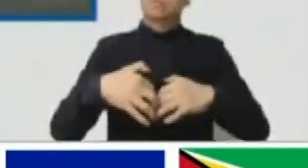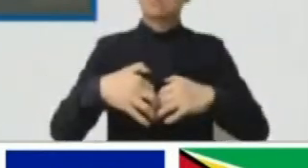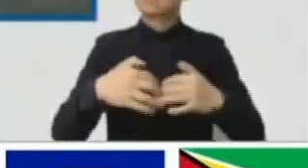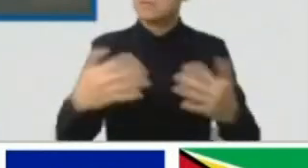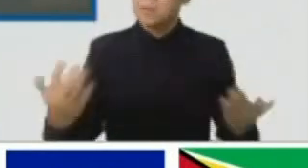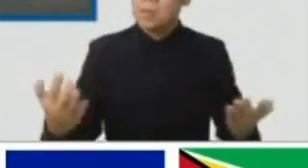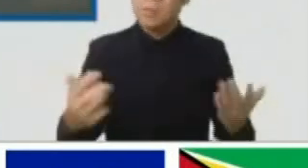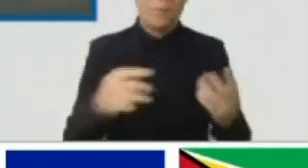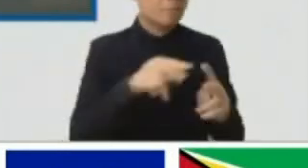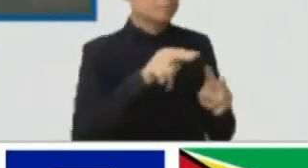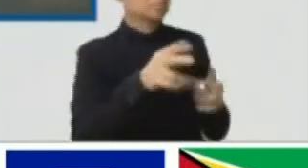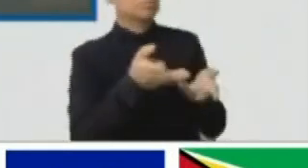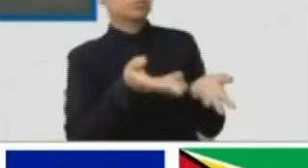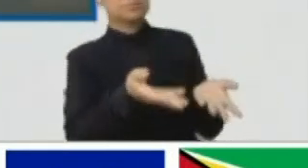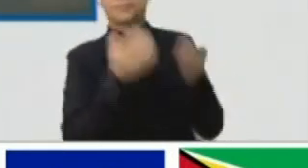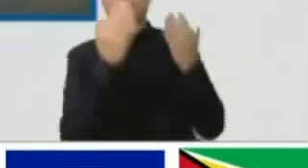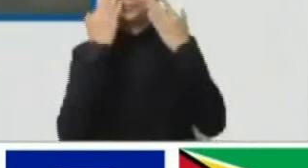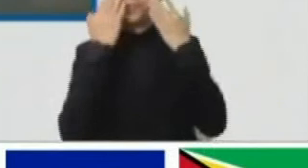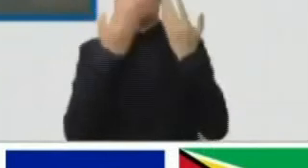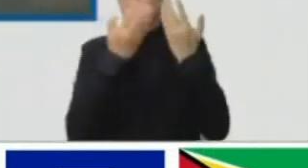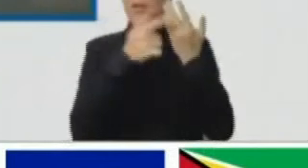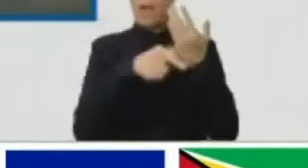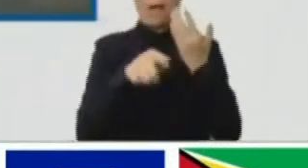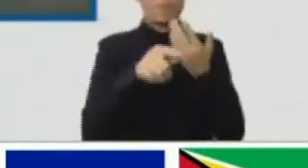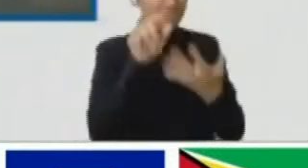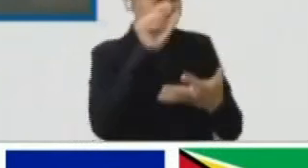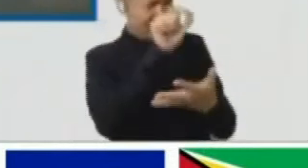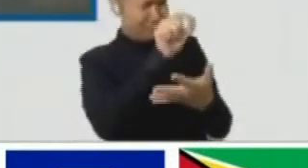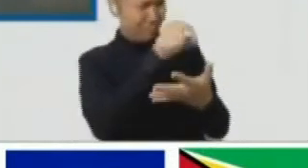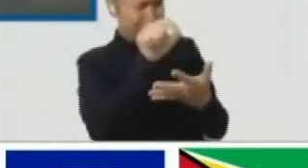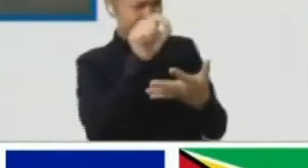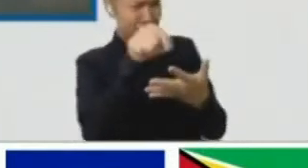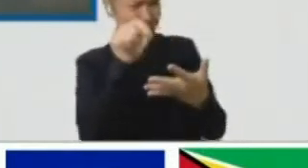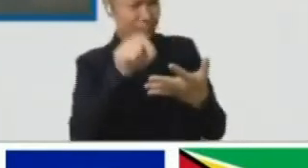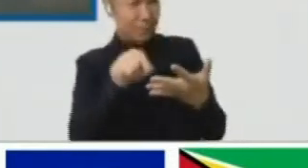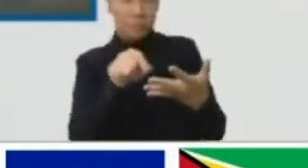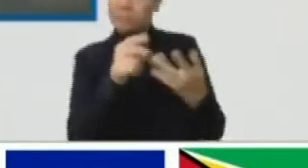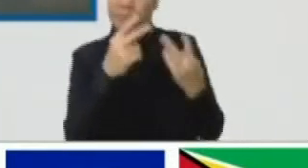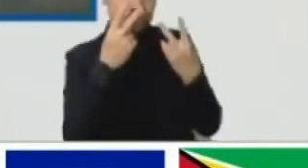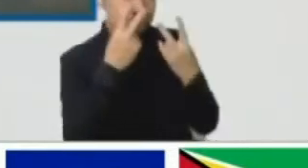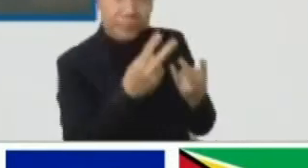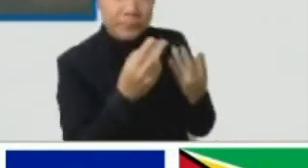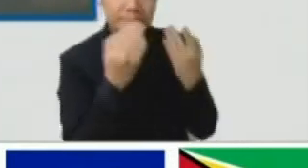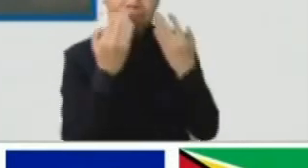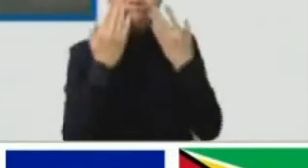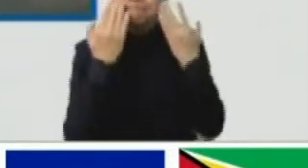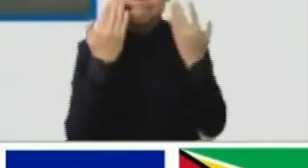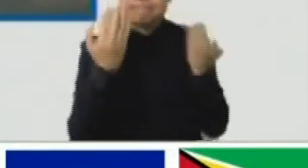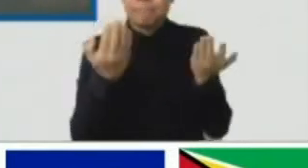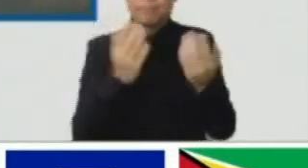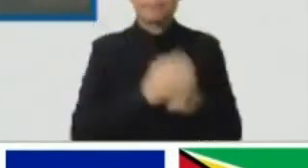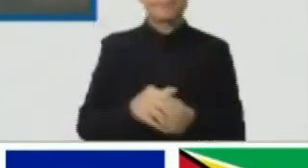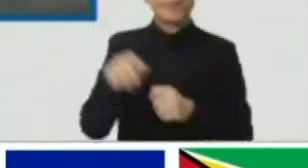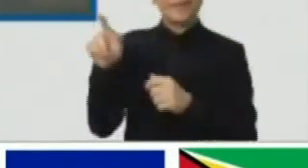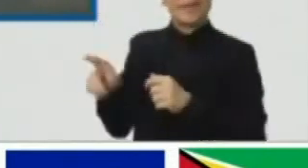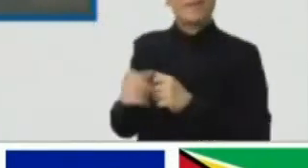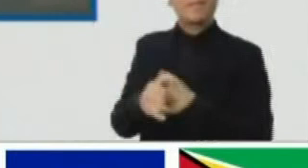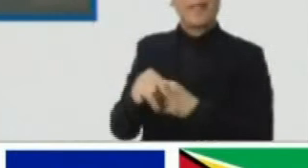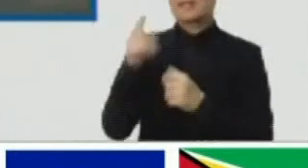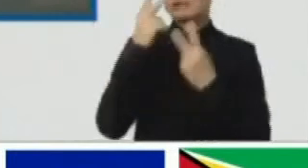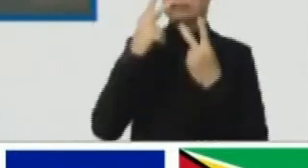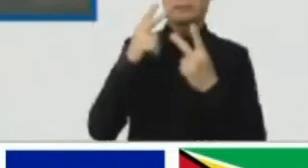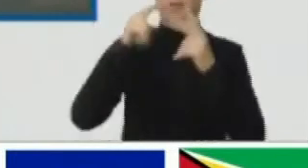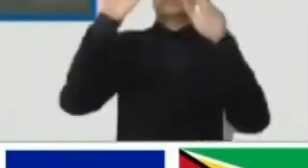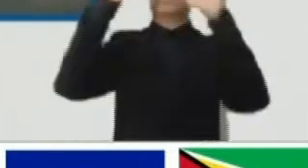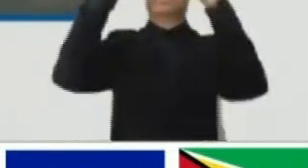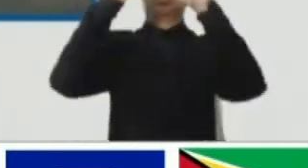in national-level indicators. I want to mention two recent examples of hydrometeorological disasters which are